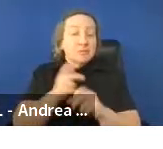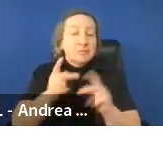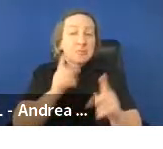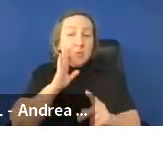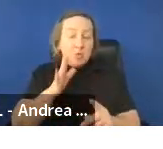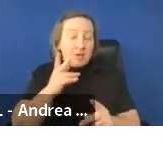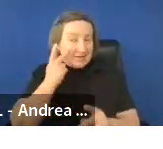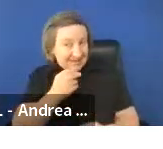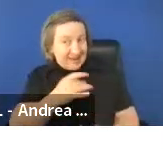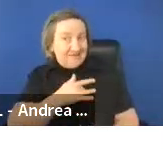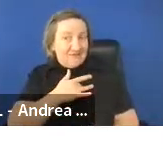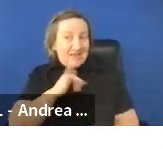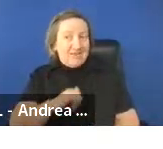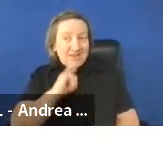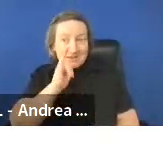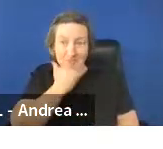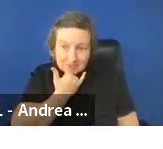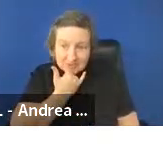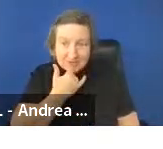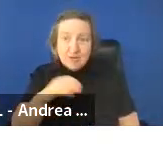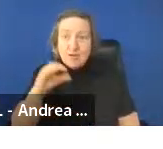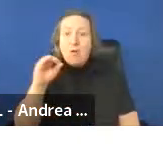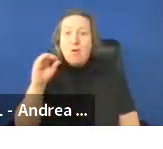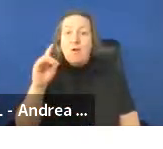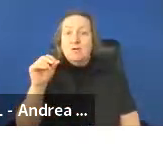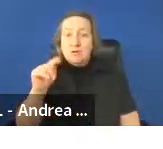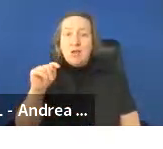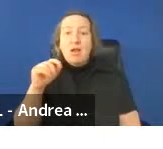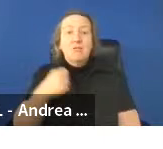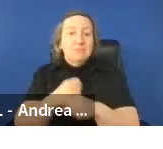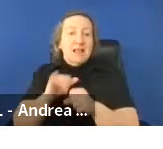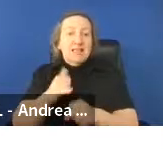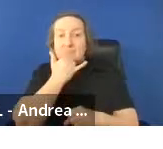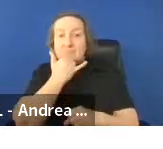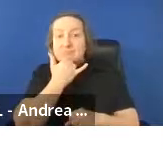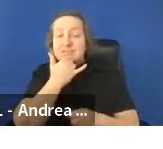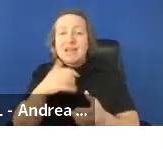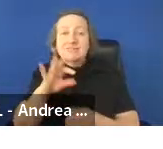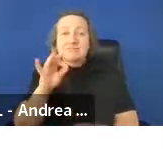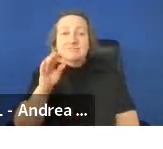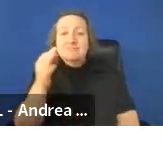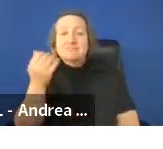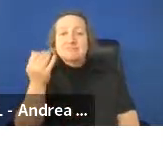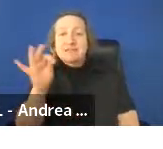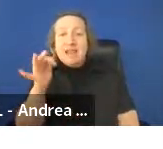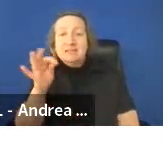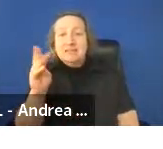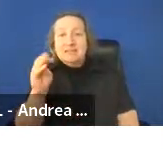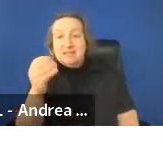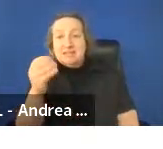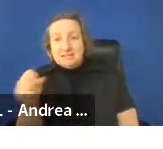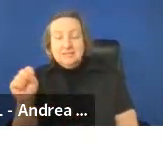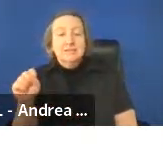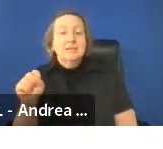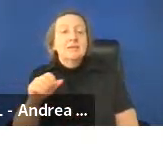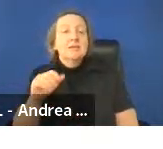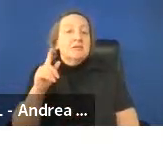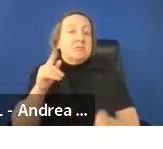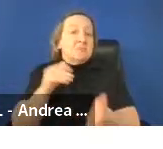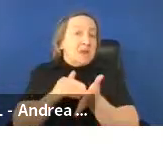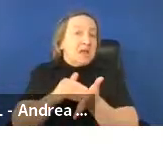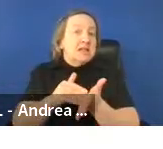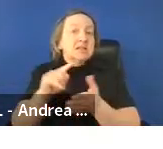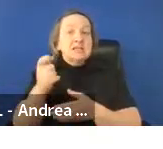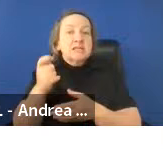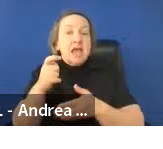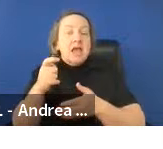mistake. ODOT made the same mistake in 1960s. Millions of taxpayer dollars were wasted